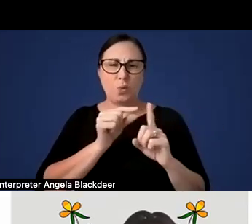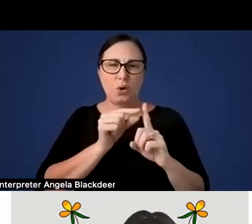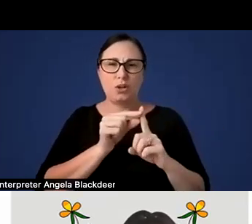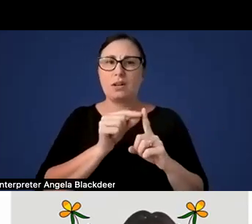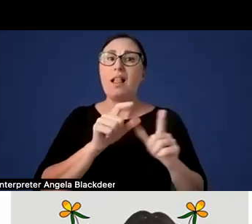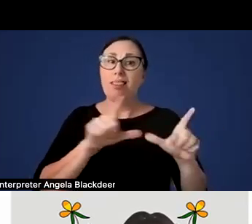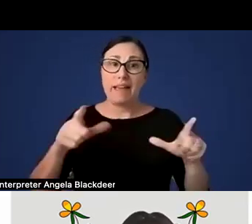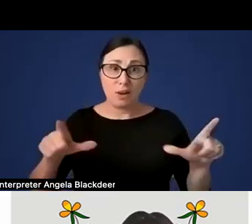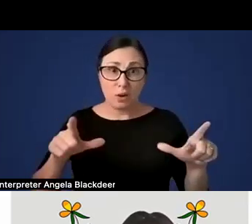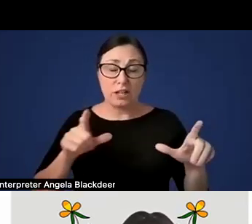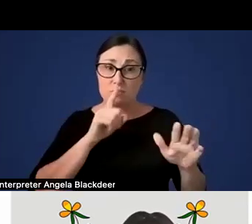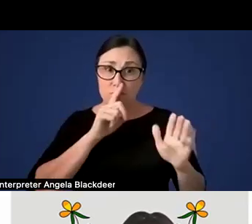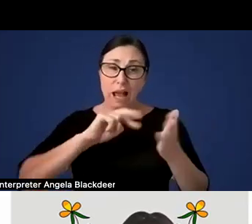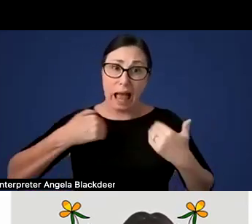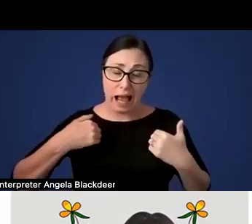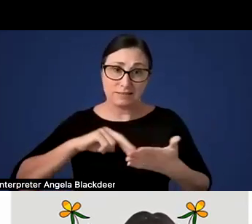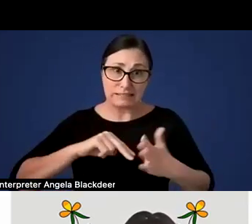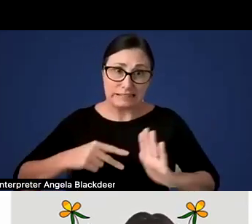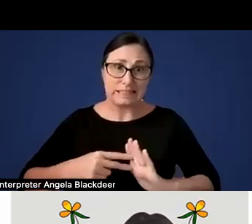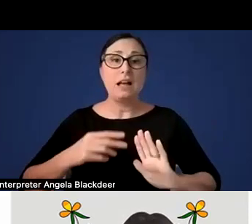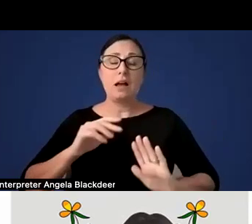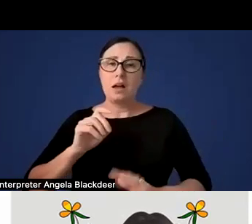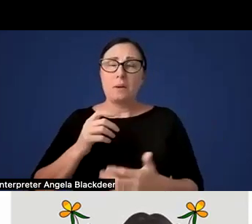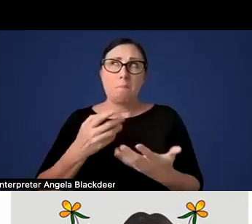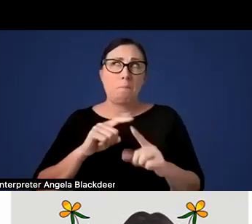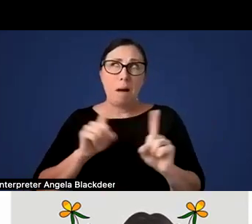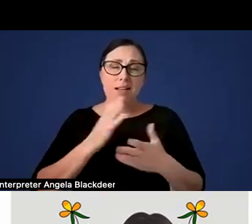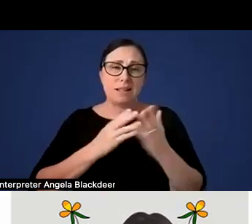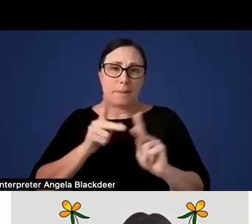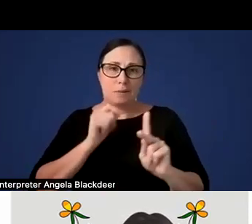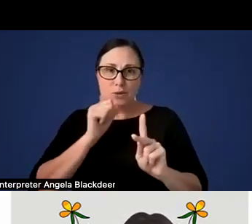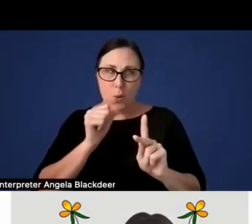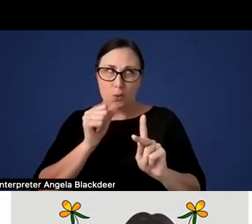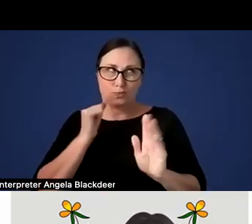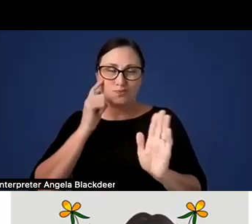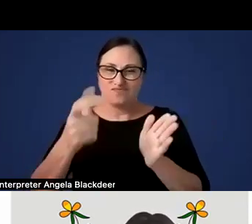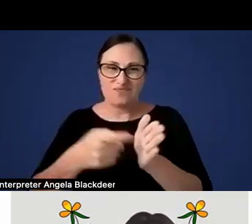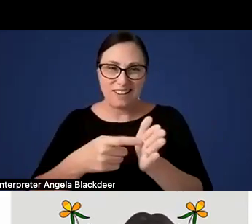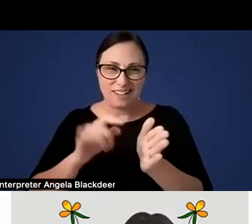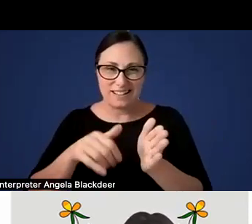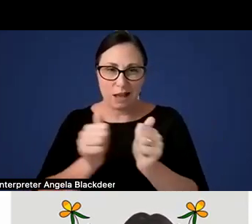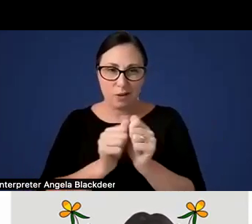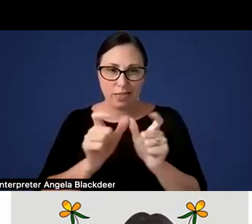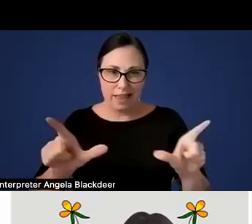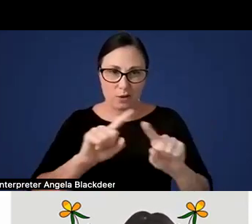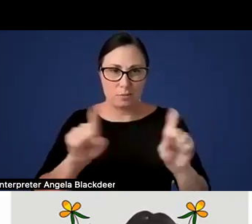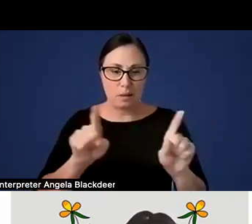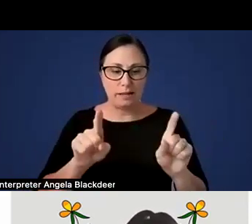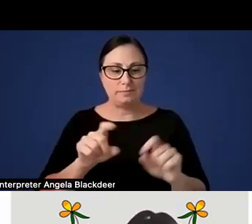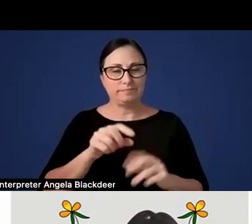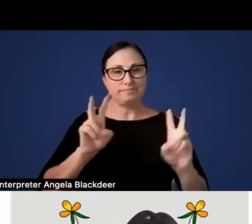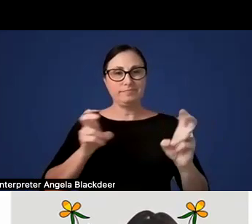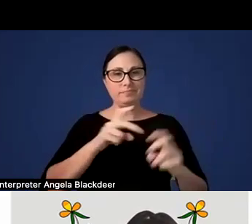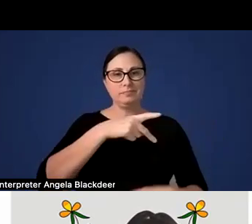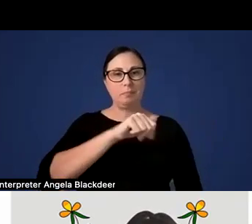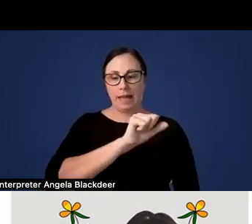and sometimes people don't view it that way. But also when we talk about passive and active, I think what